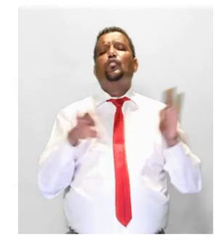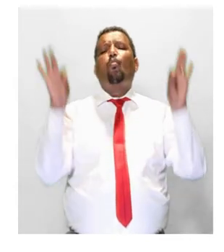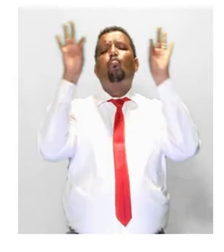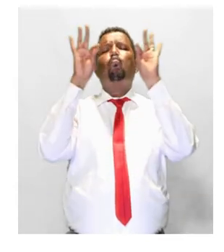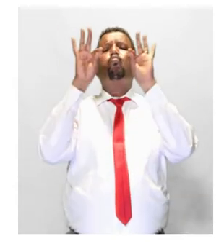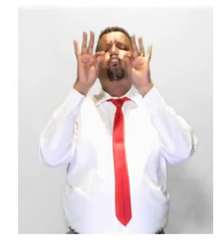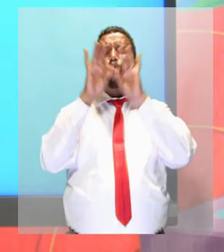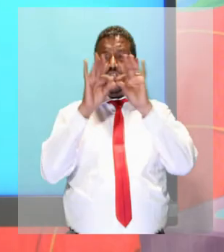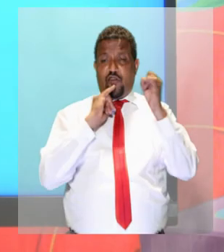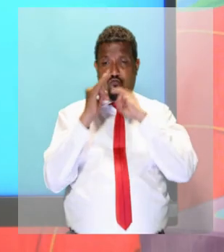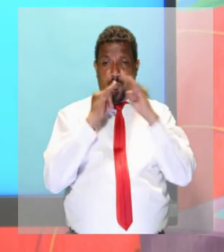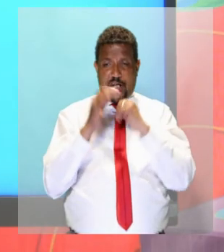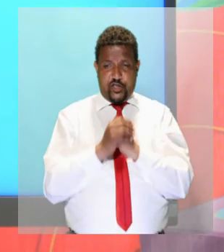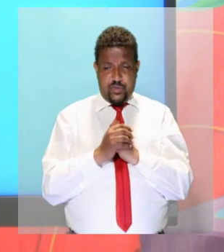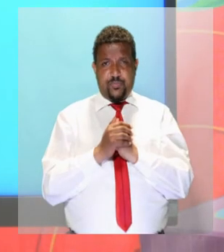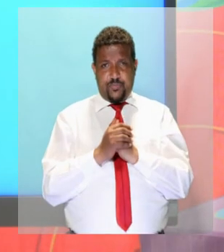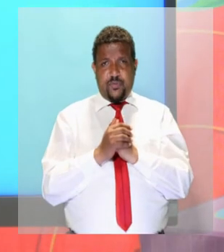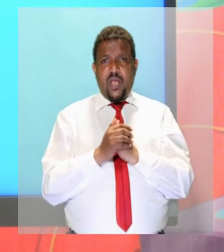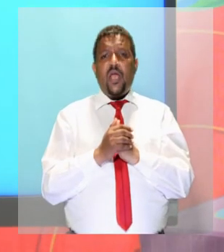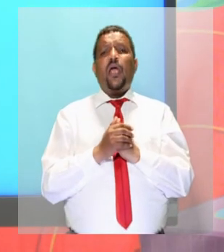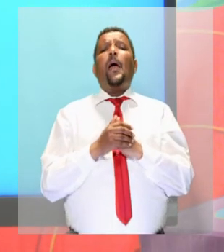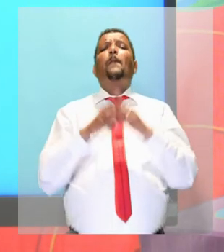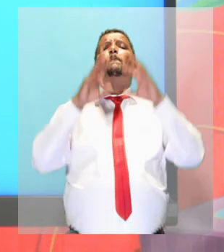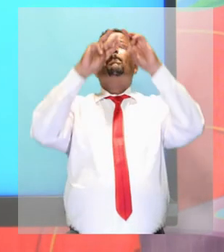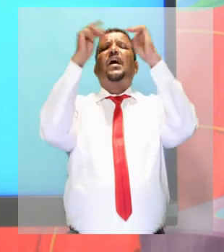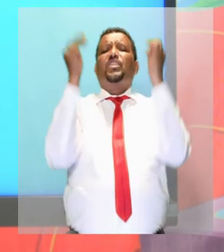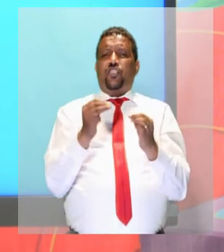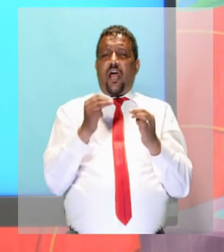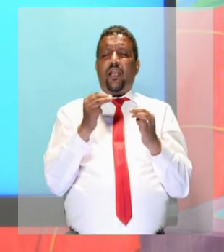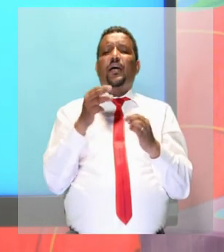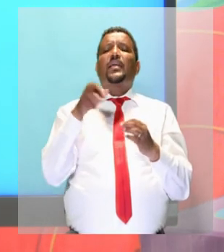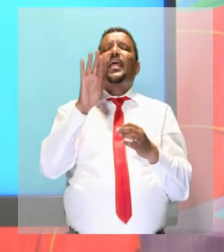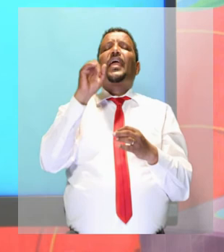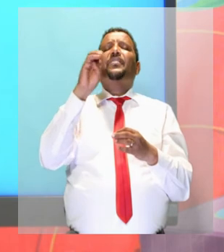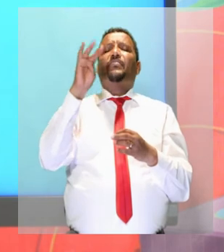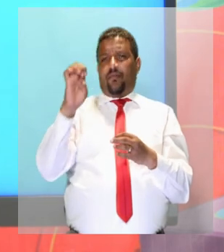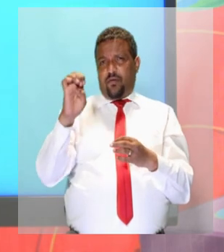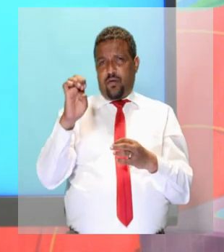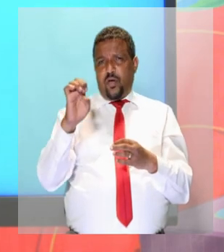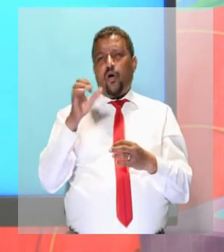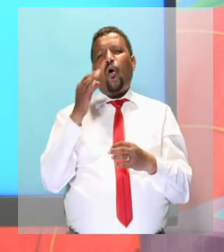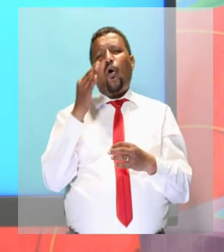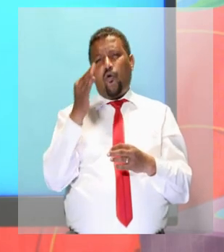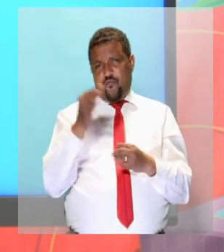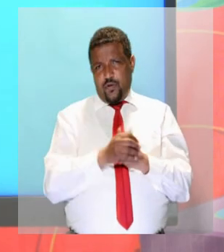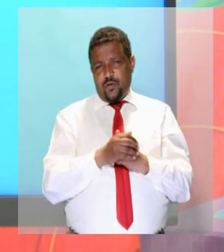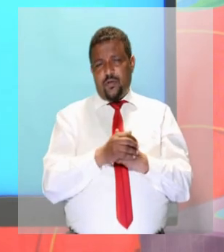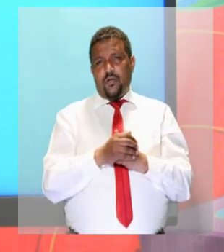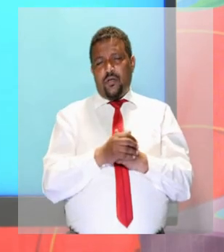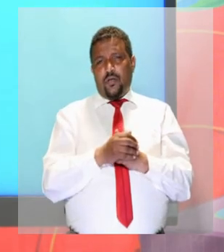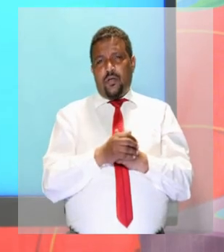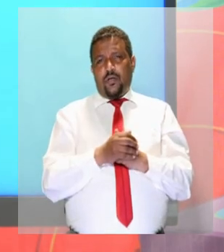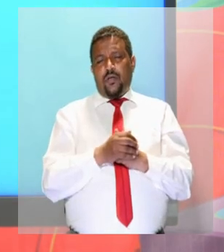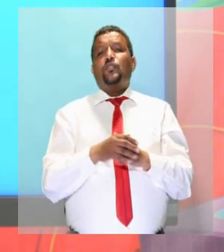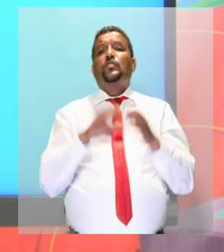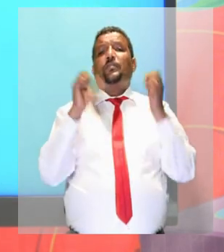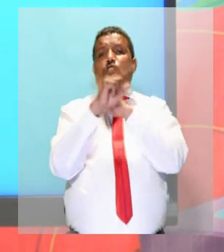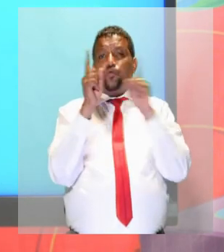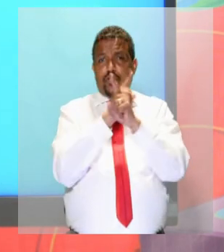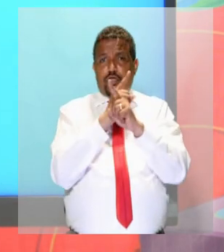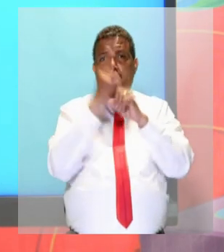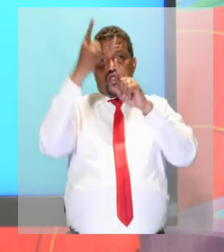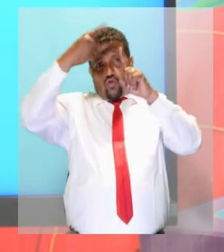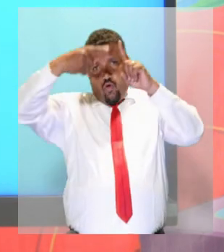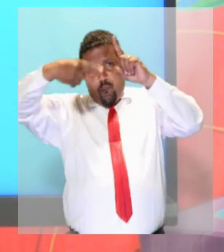important information, the marginal rate of substitution is the slope of an indifference curve. Since the